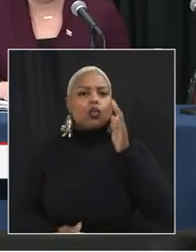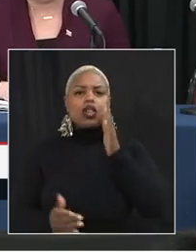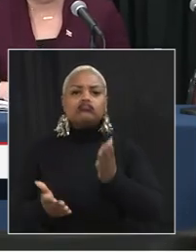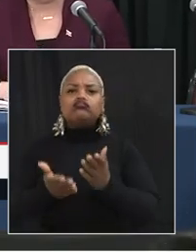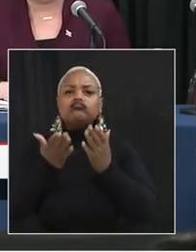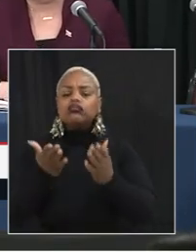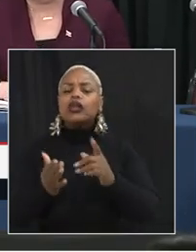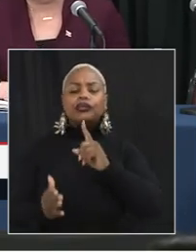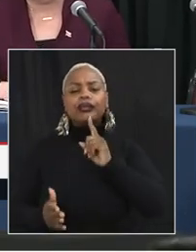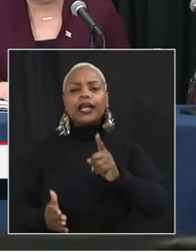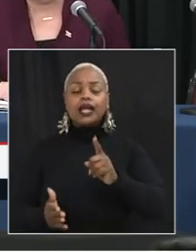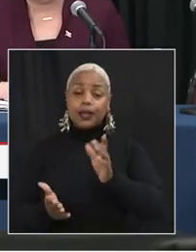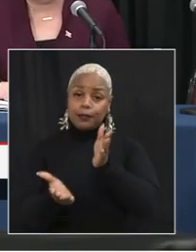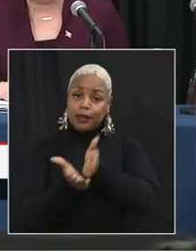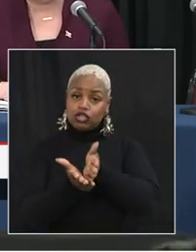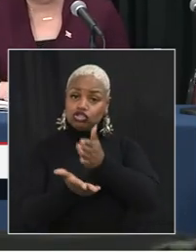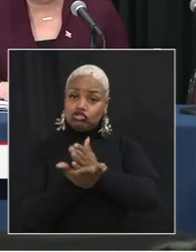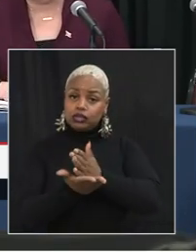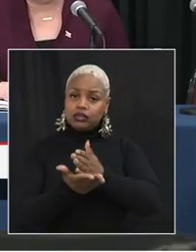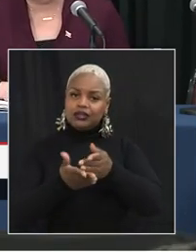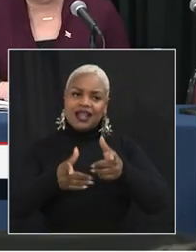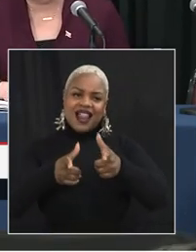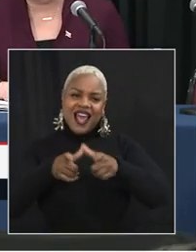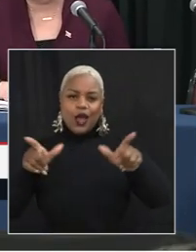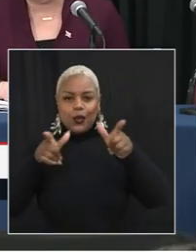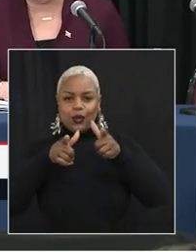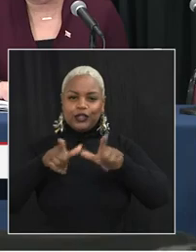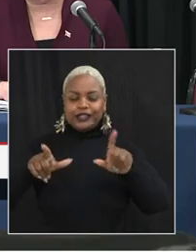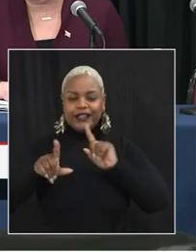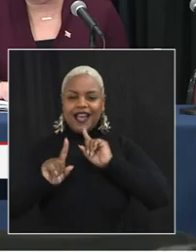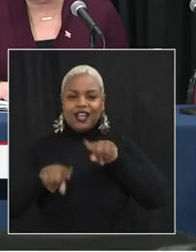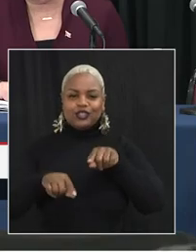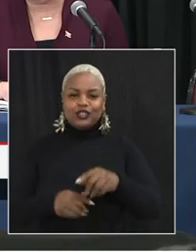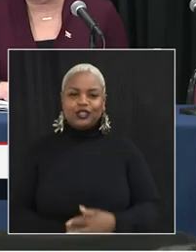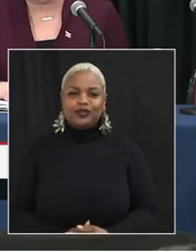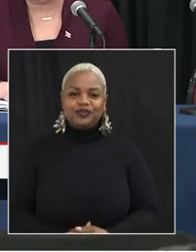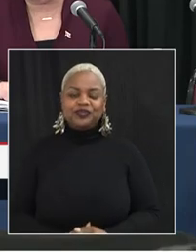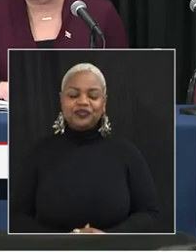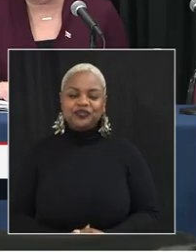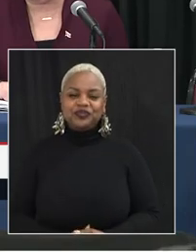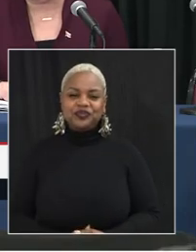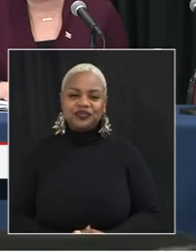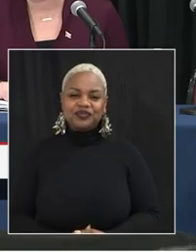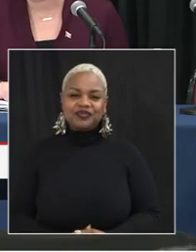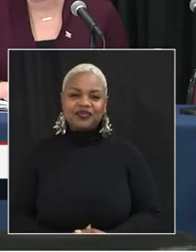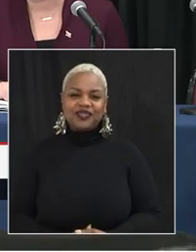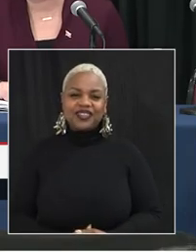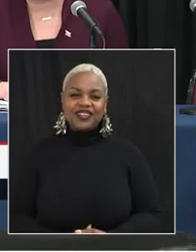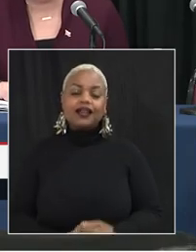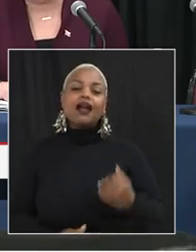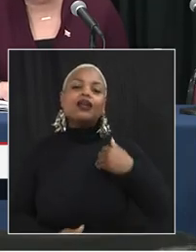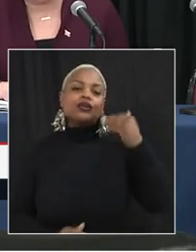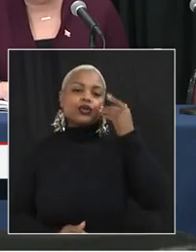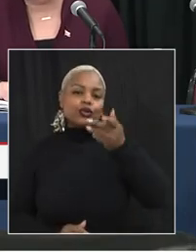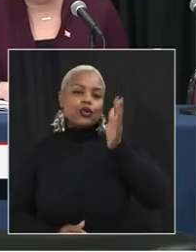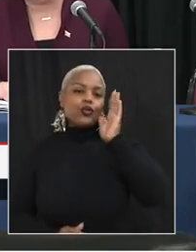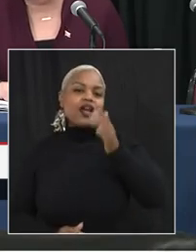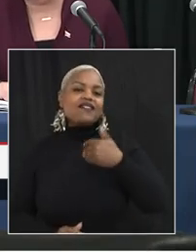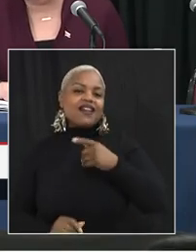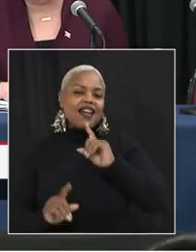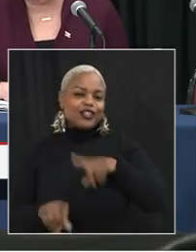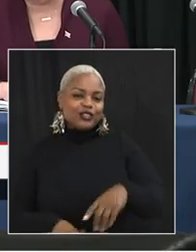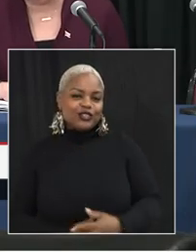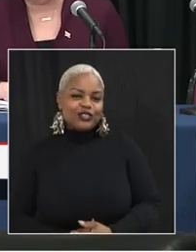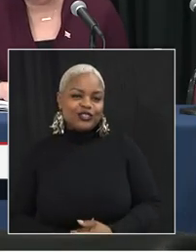ease answer, okay? And I know you're going to have the answer. So it's like, how many